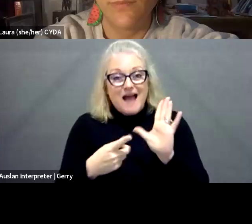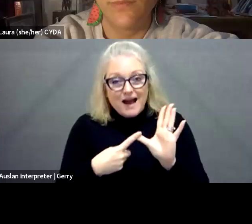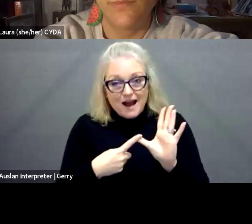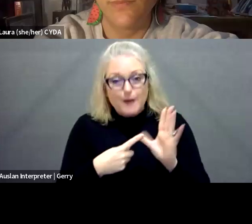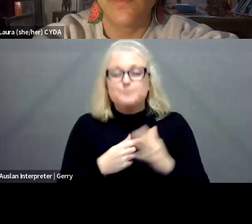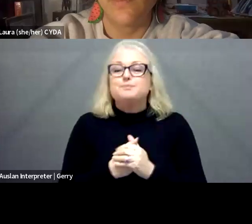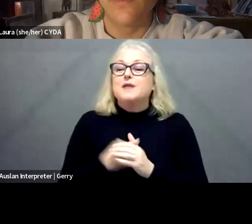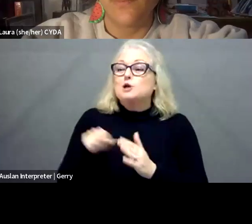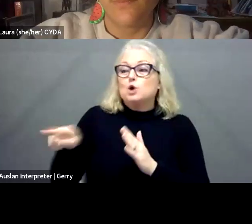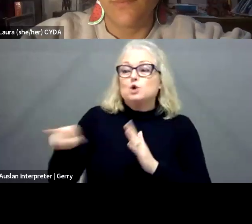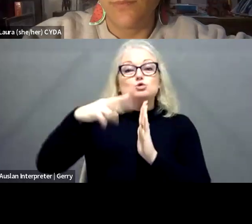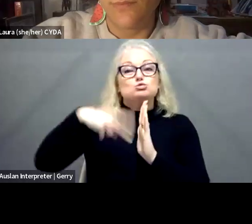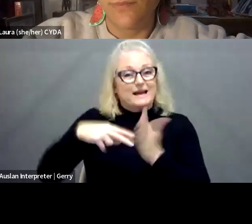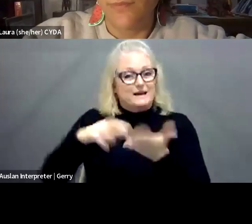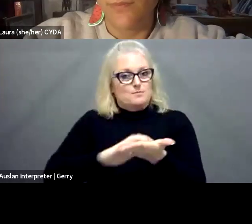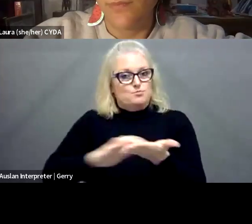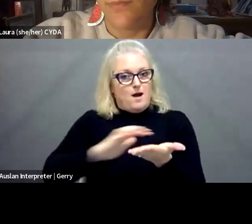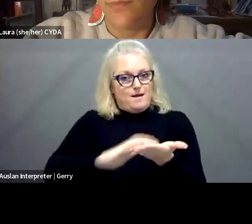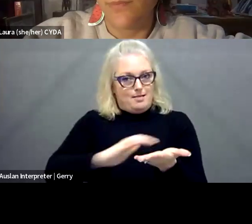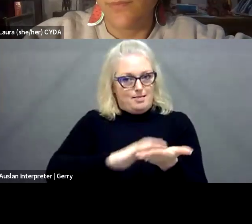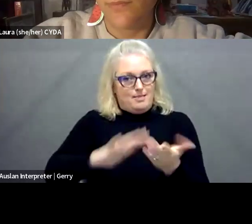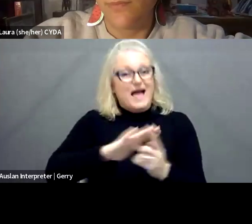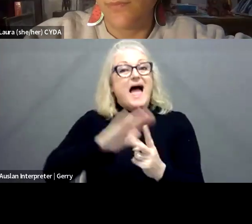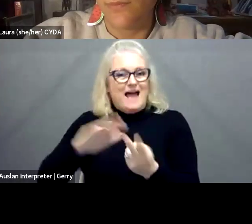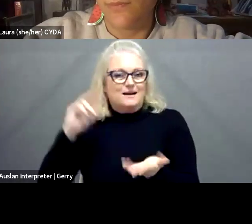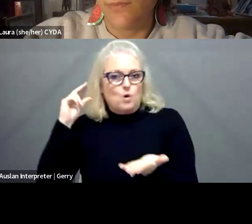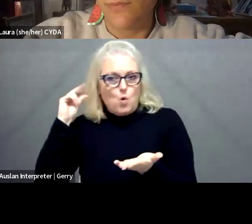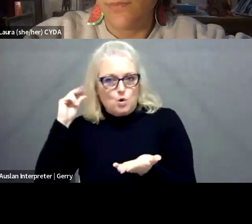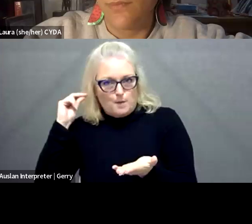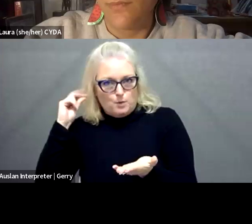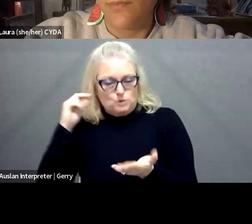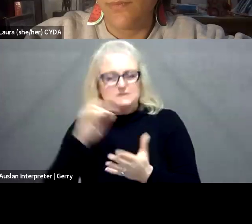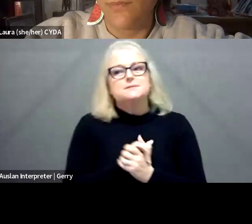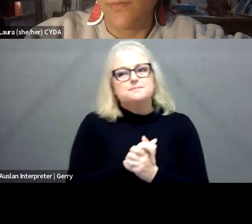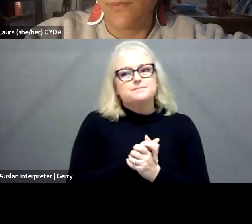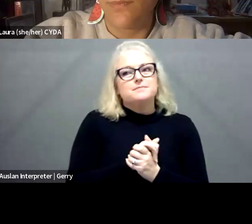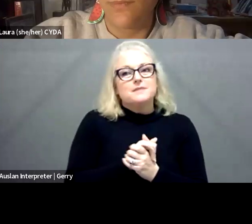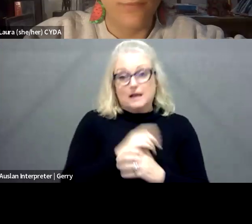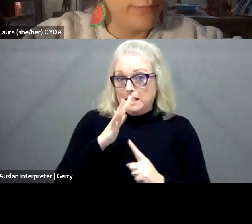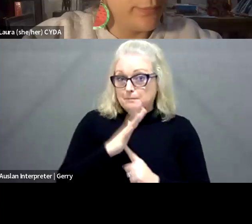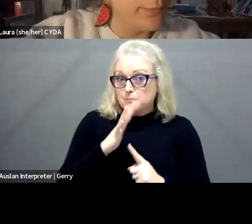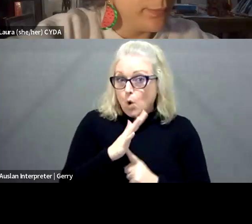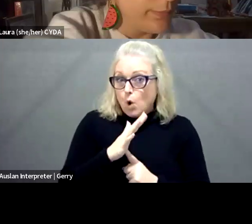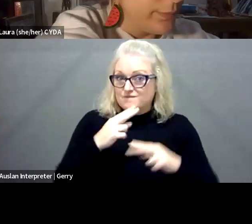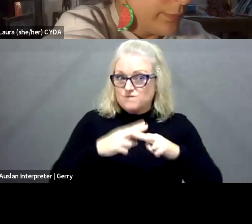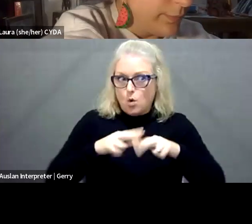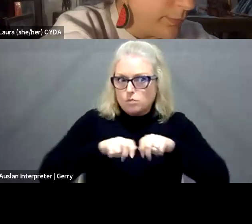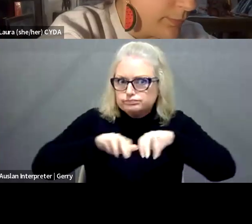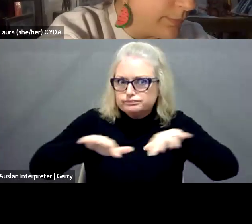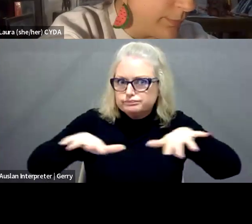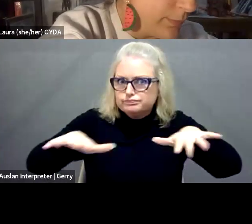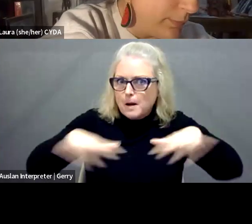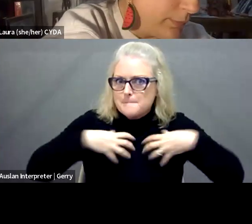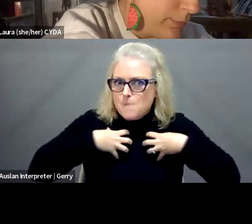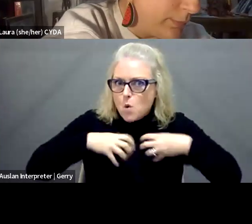you read using Braille and audiobooks. How important is it to make sure that these types of media are used more available, and frankly,